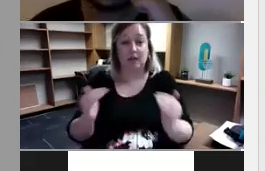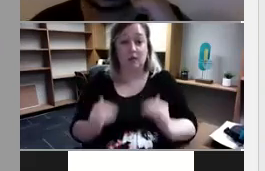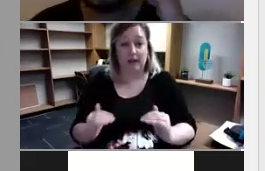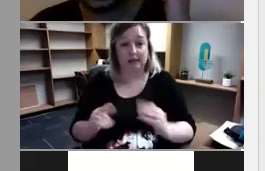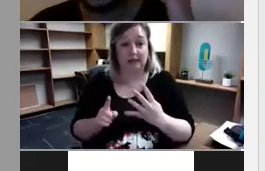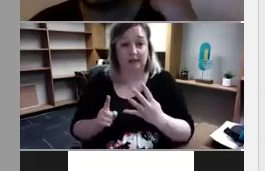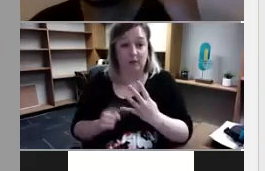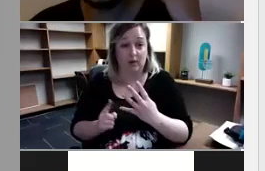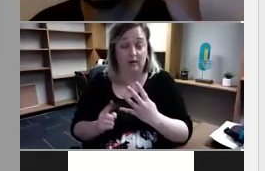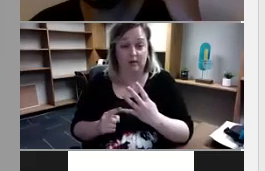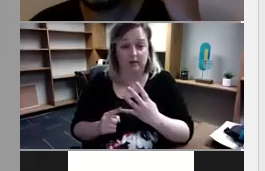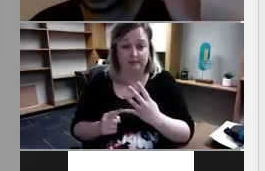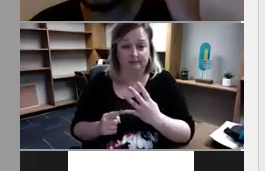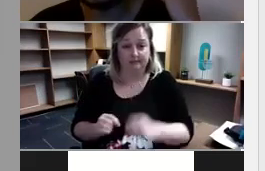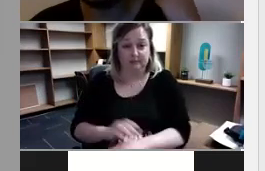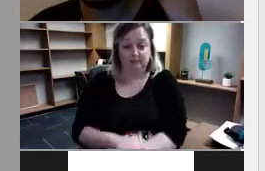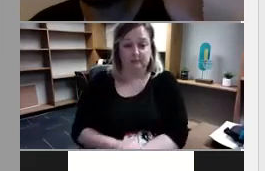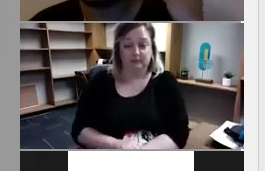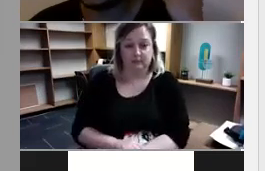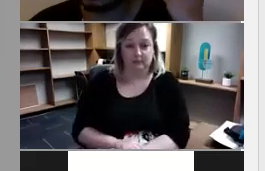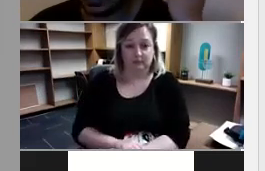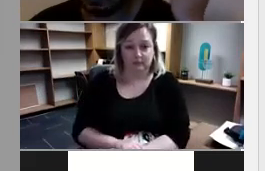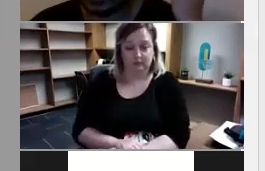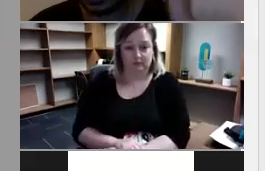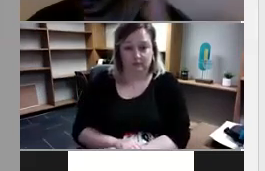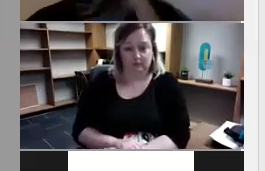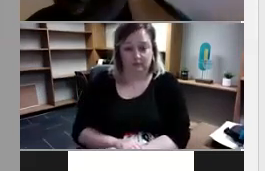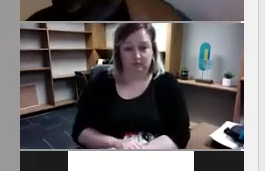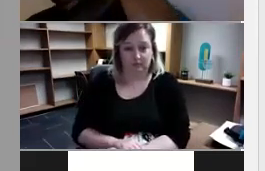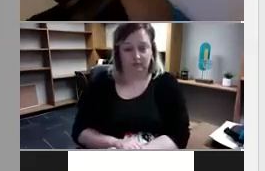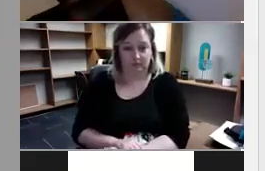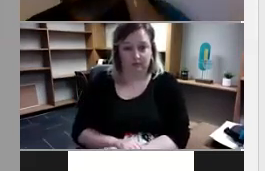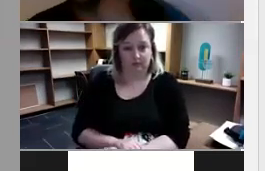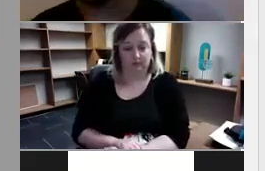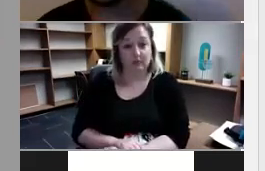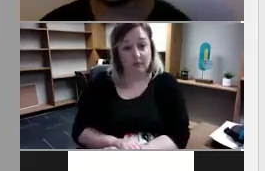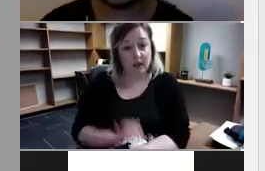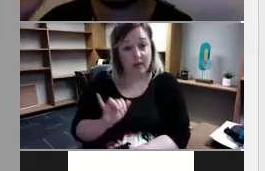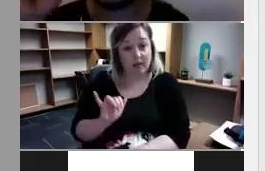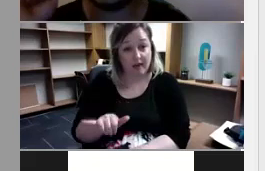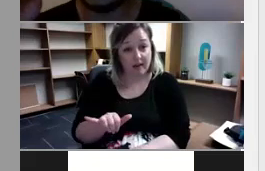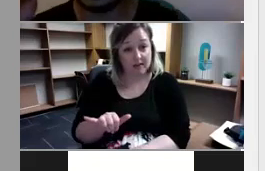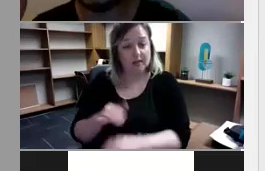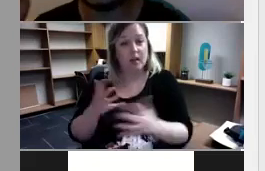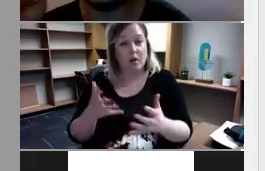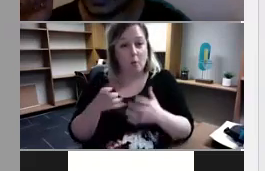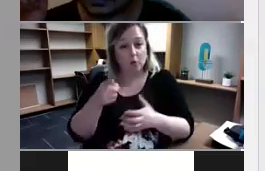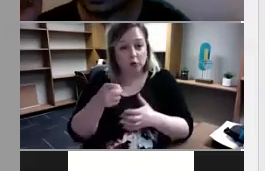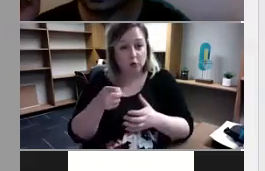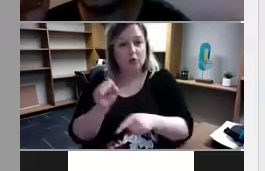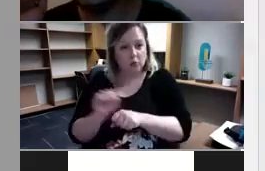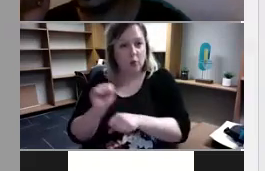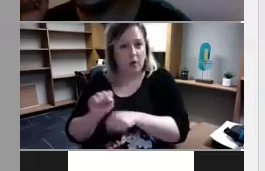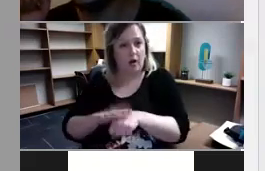we have Tn by 2 plus n times 2 minus cos of n. Now, in this case, I want you guys to again work on this, but I